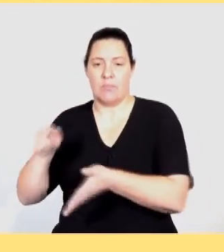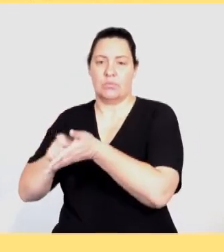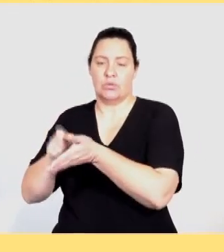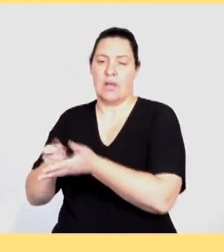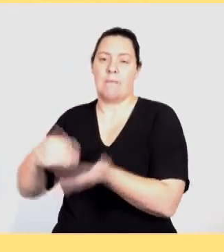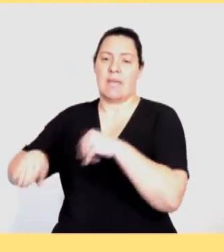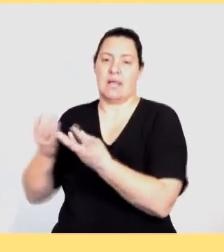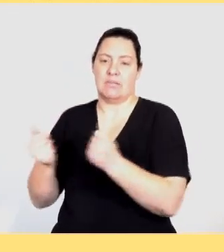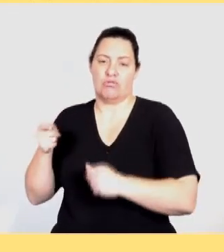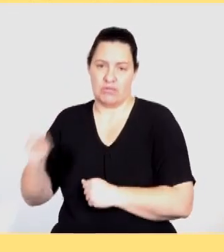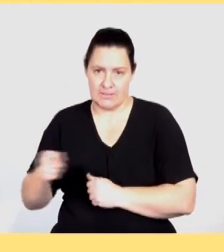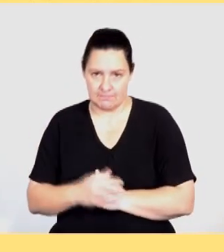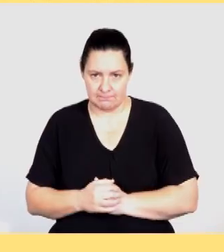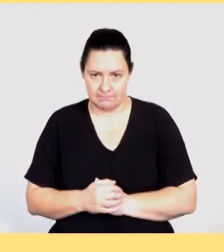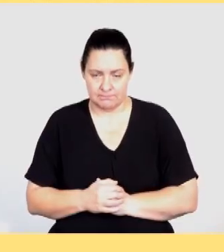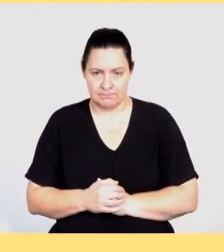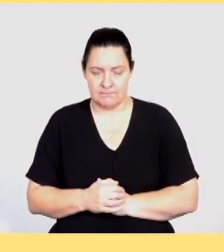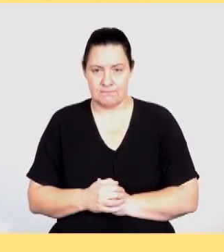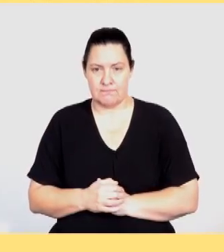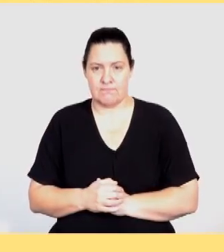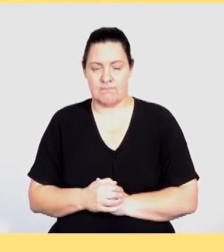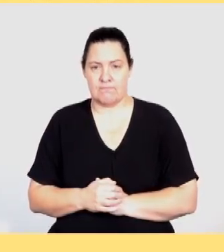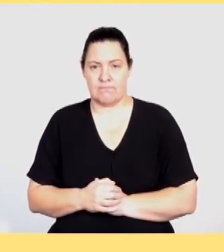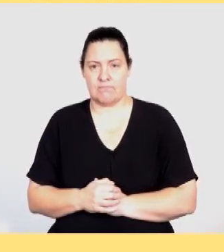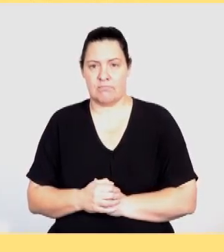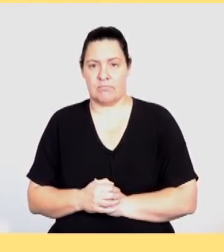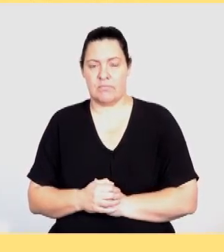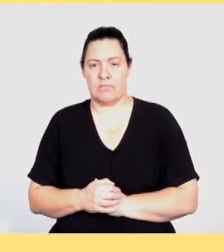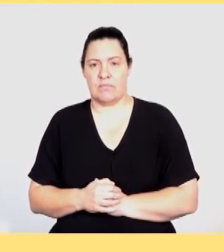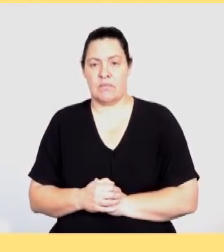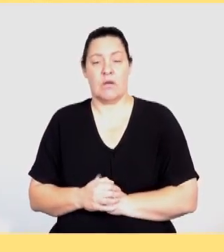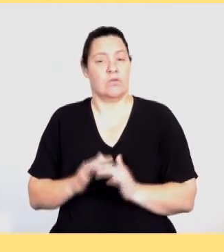5,040. And then I'm going to say what? Packing materials.